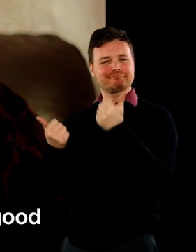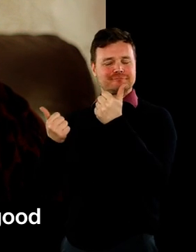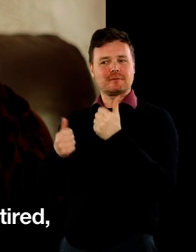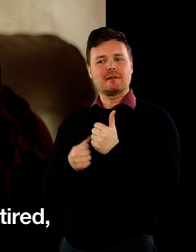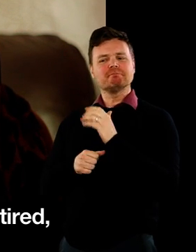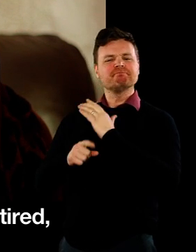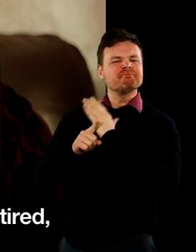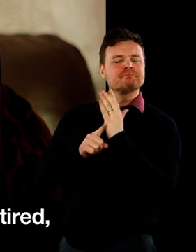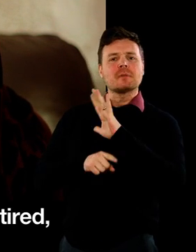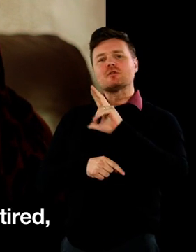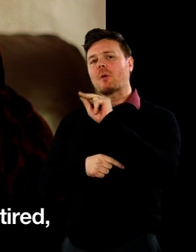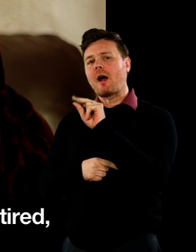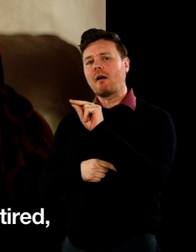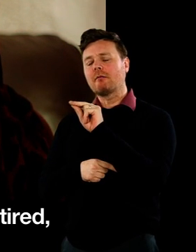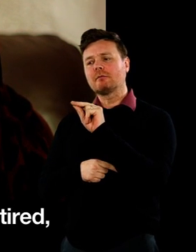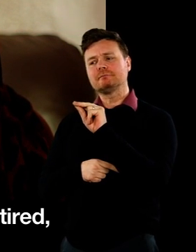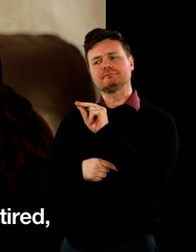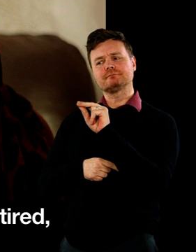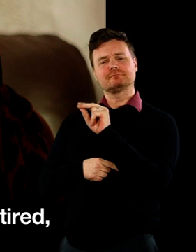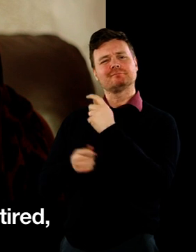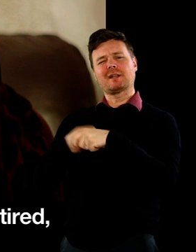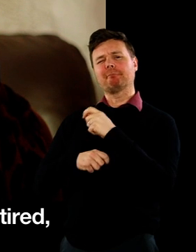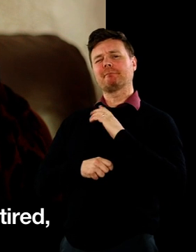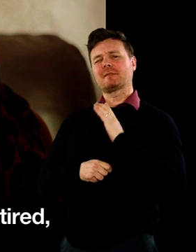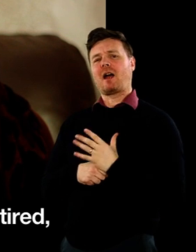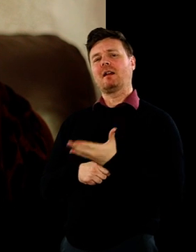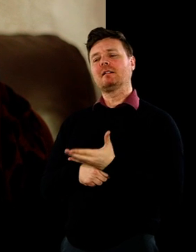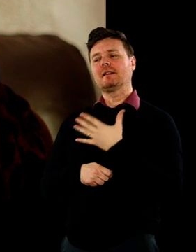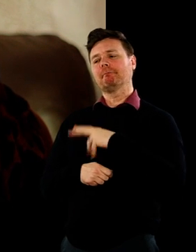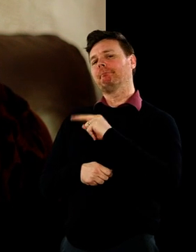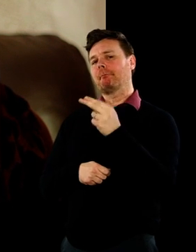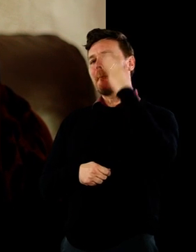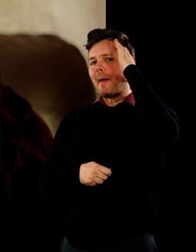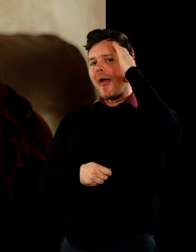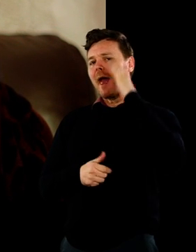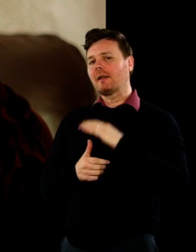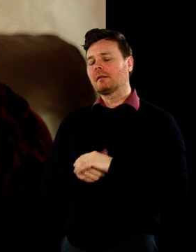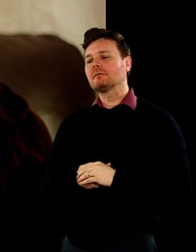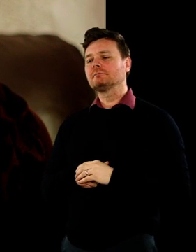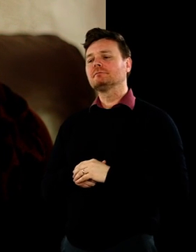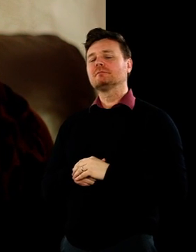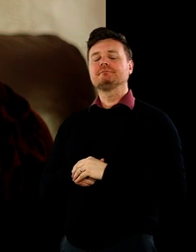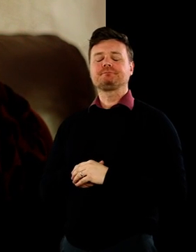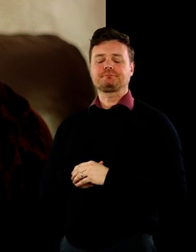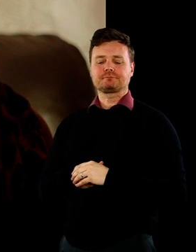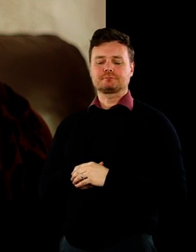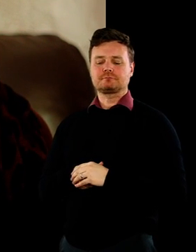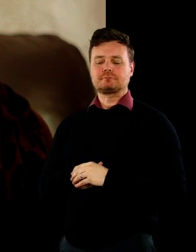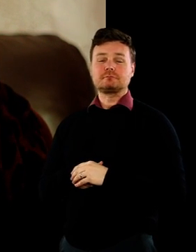good. And 12 o'clock, she's feeling tired, she need to go to bed and some